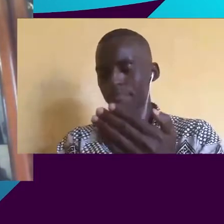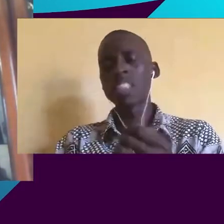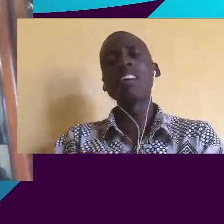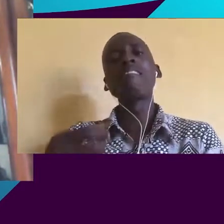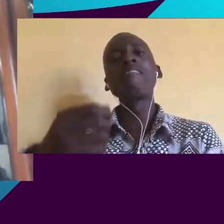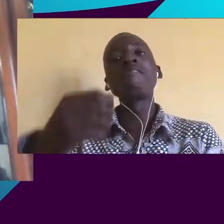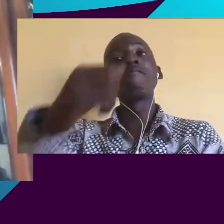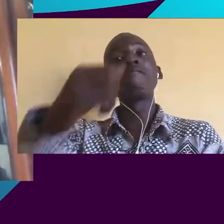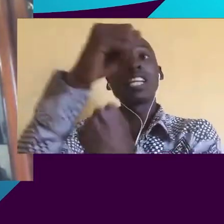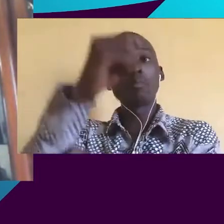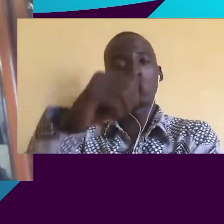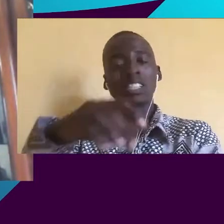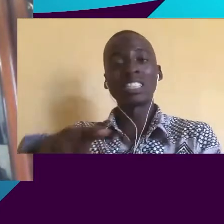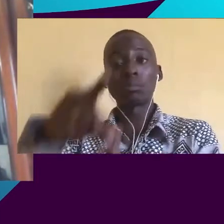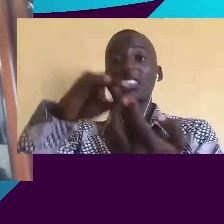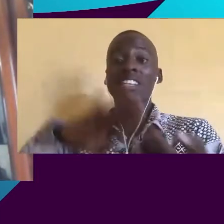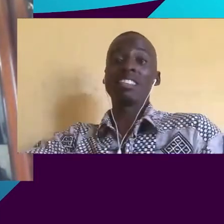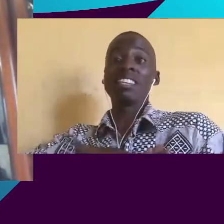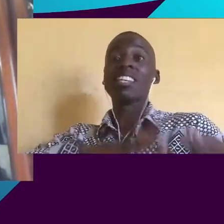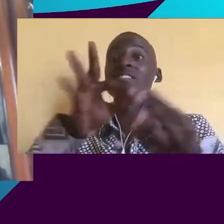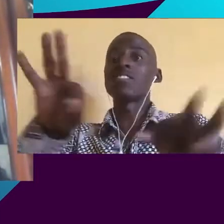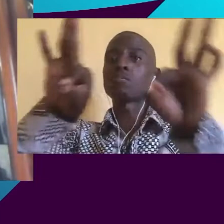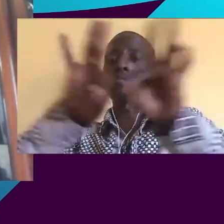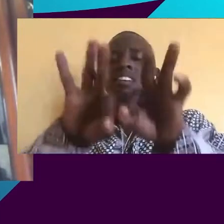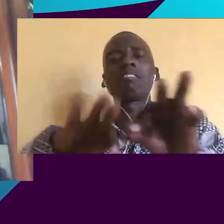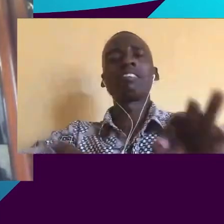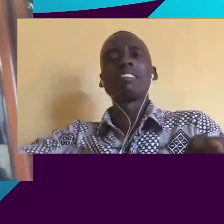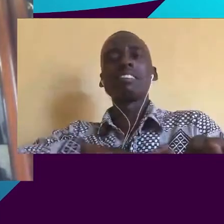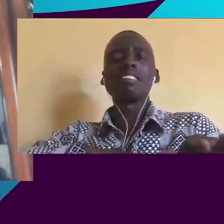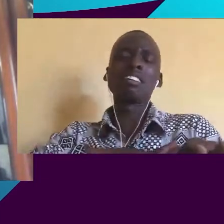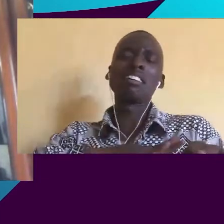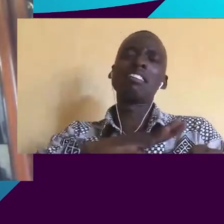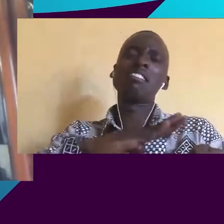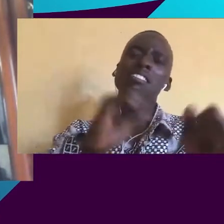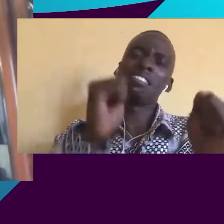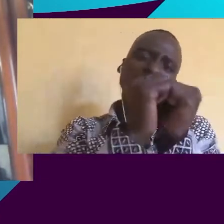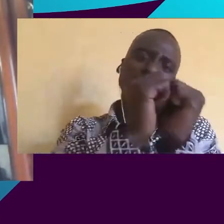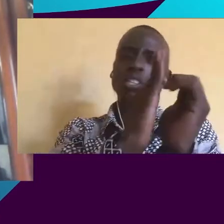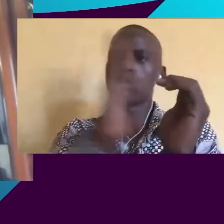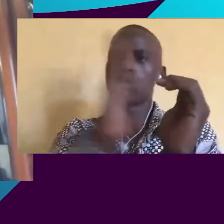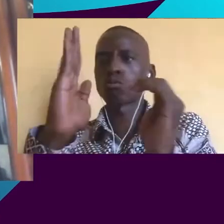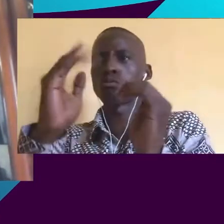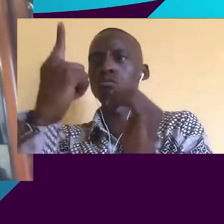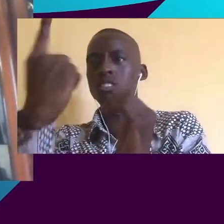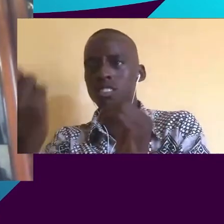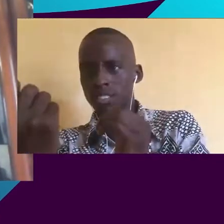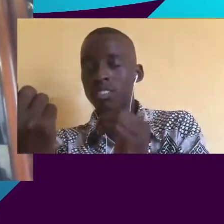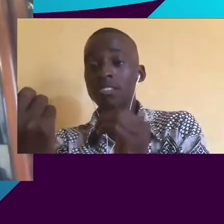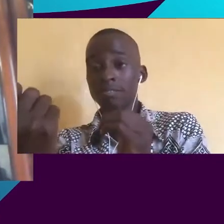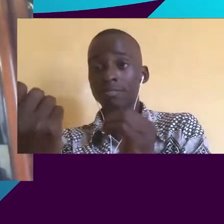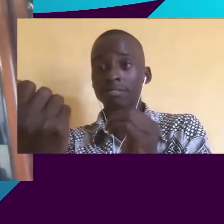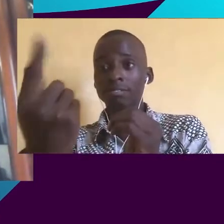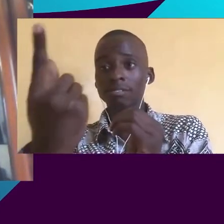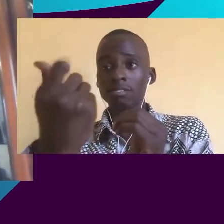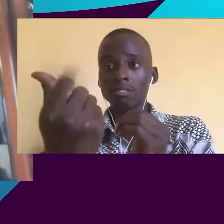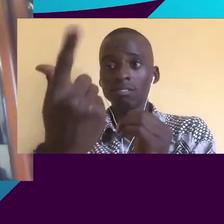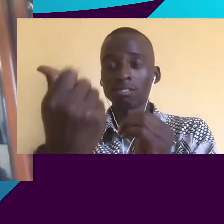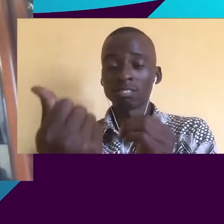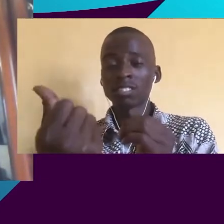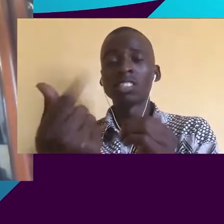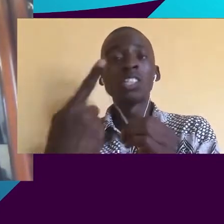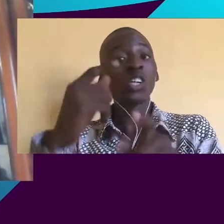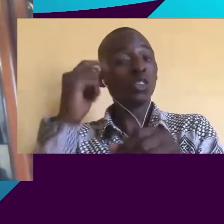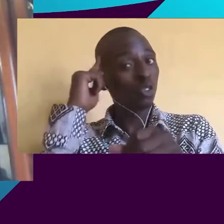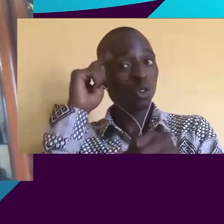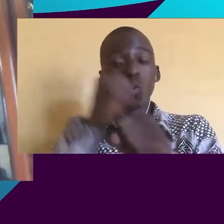very critical, around from about 10 to about 16. Fundamentals, you know, these girls with a coach who is a male